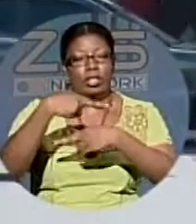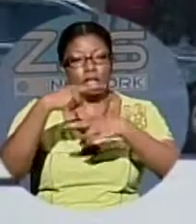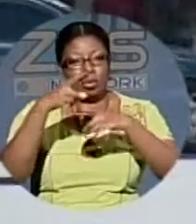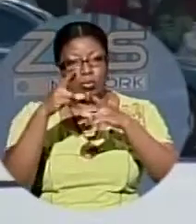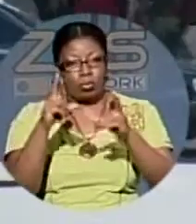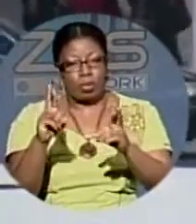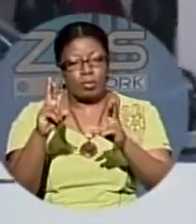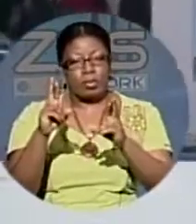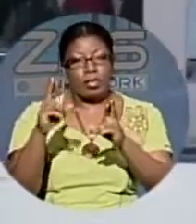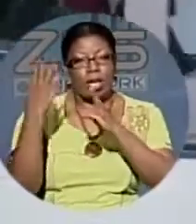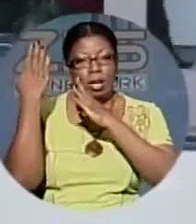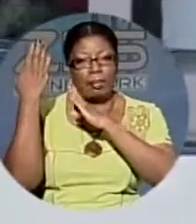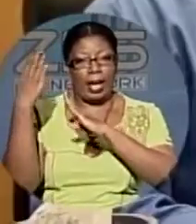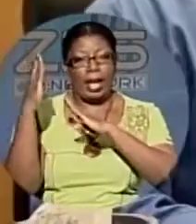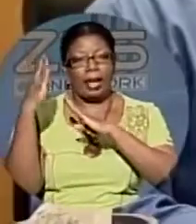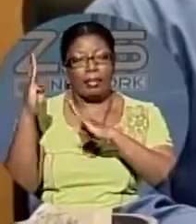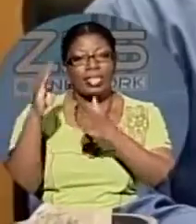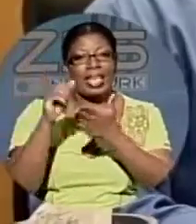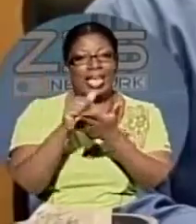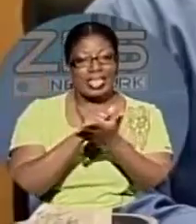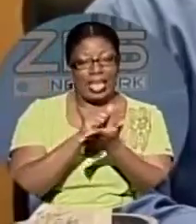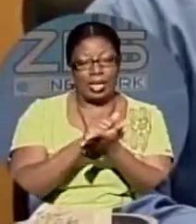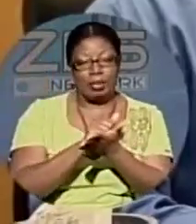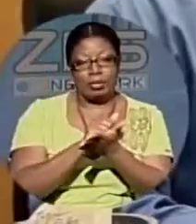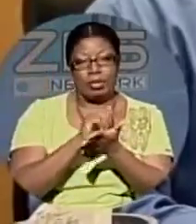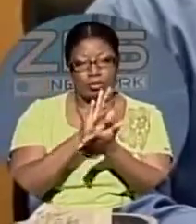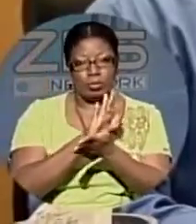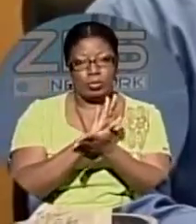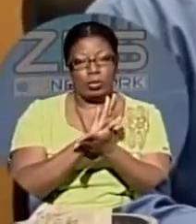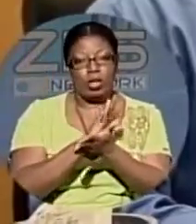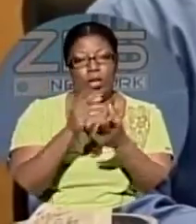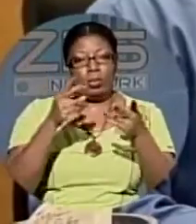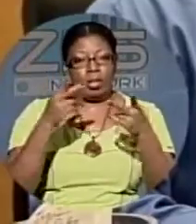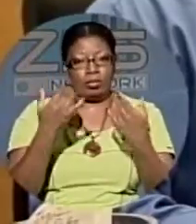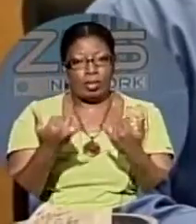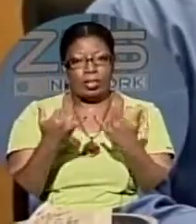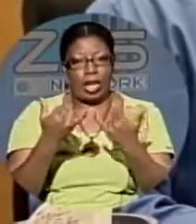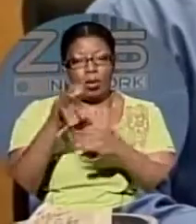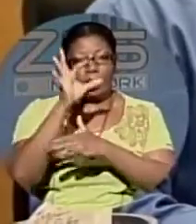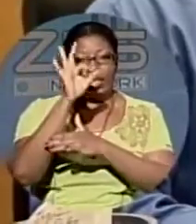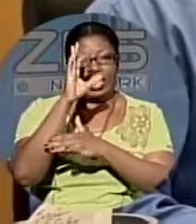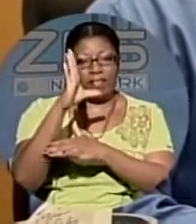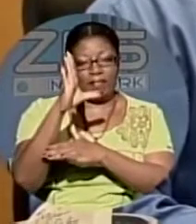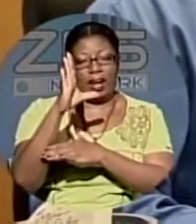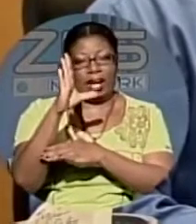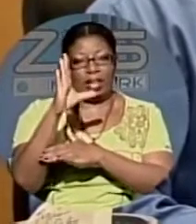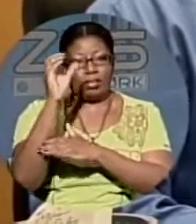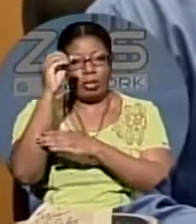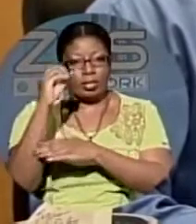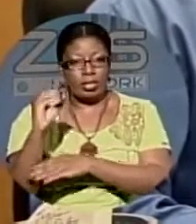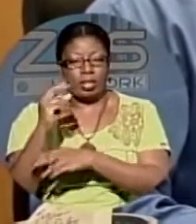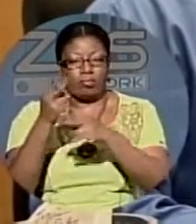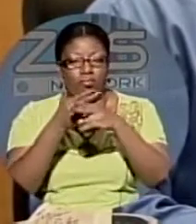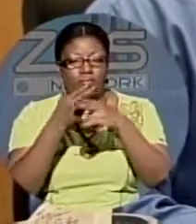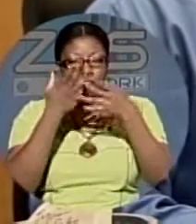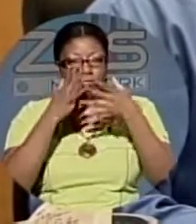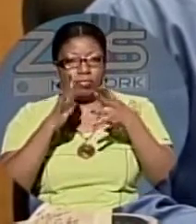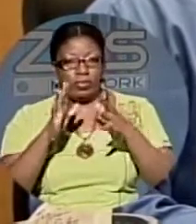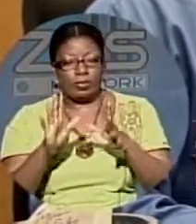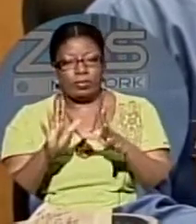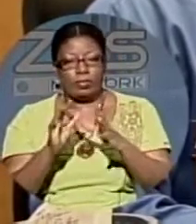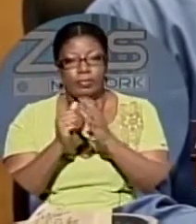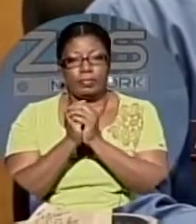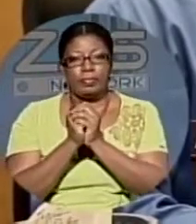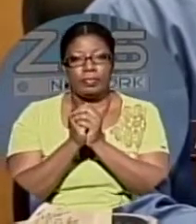Academy at Marshall Road. Right now we are about 95% complete. We have our landscaping to do. We have